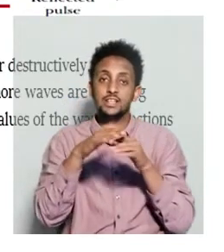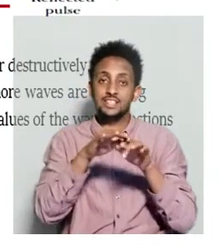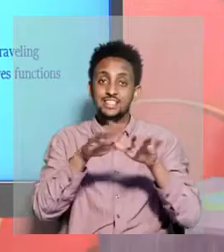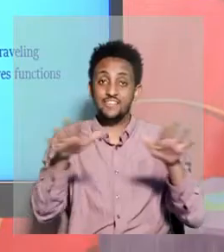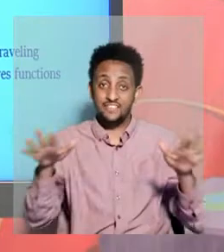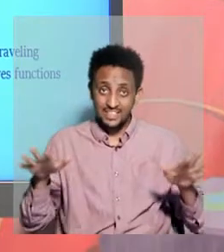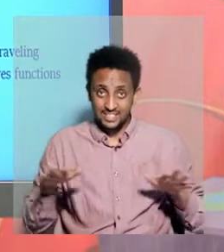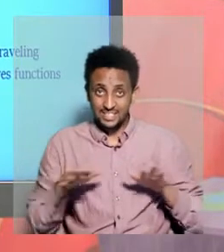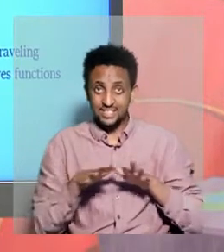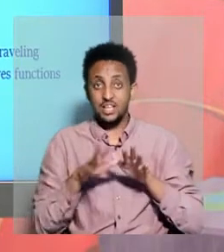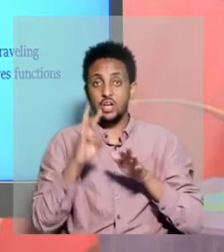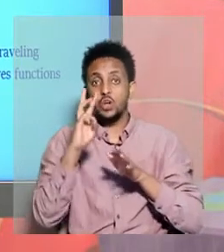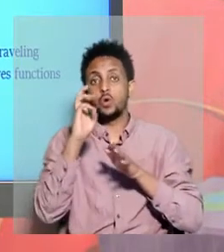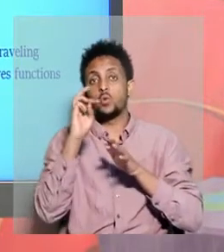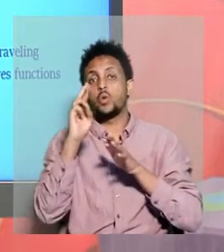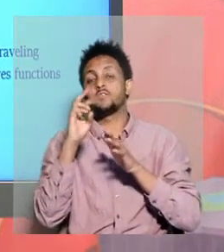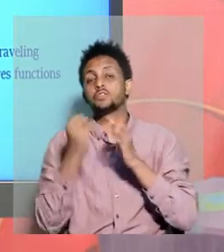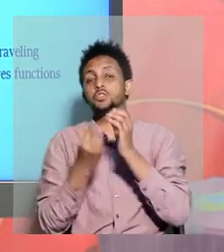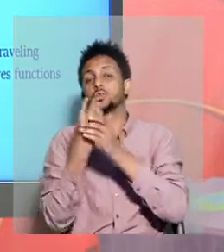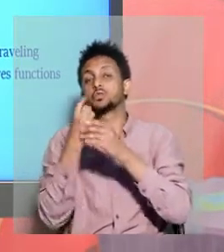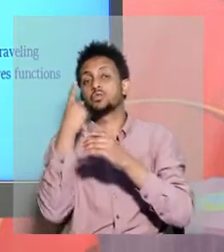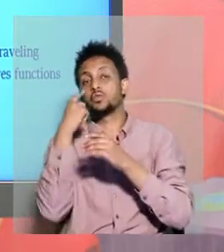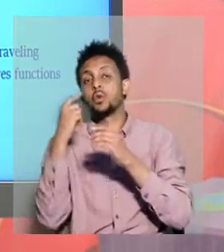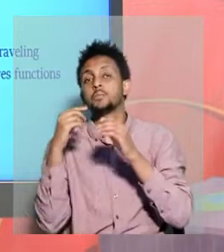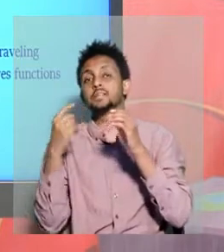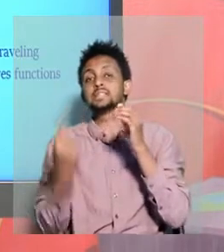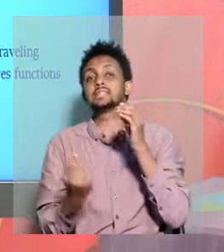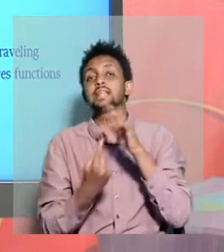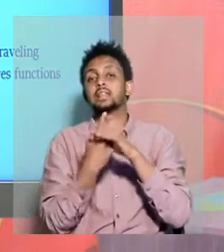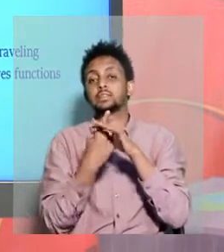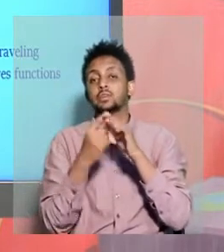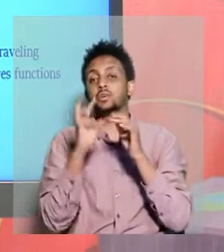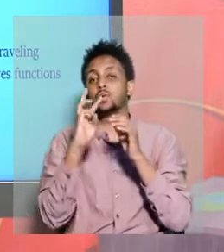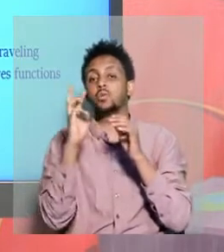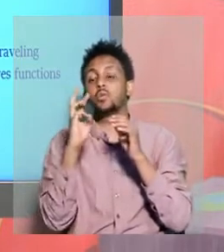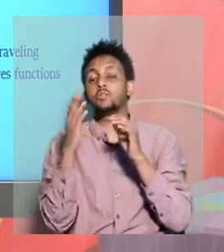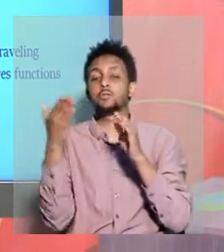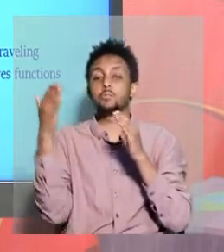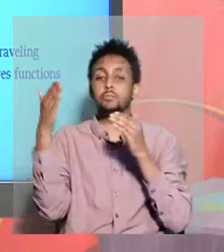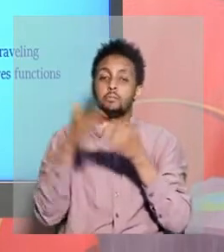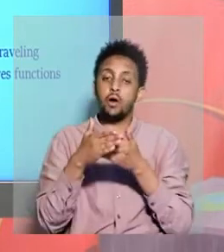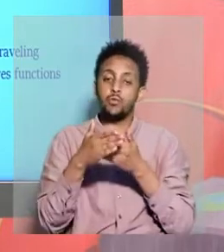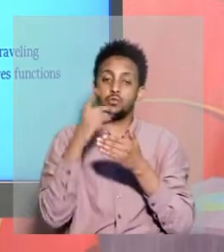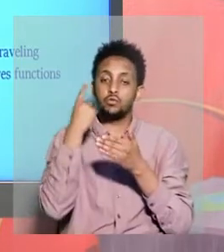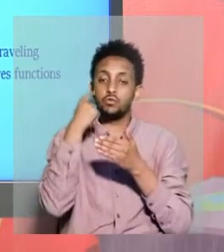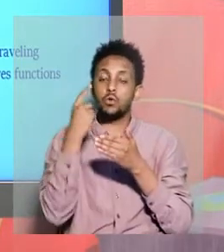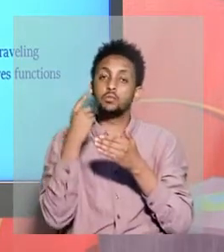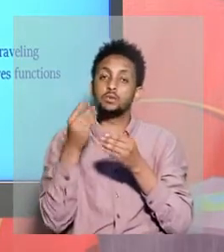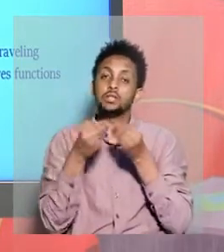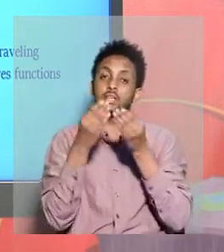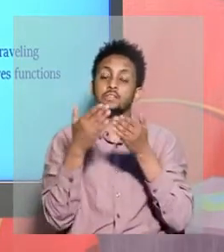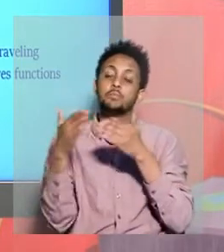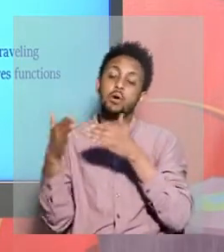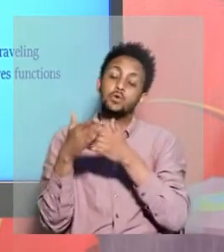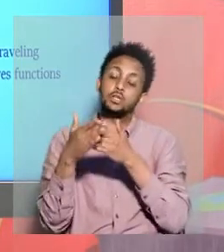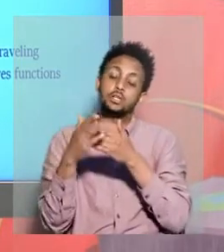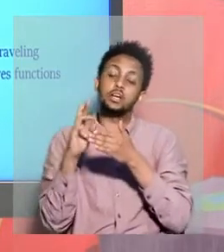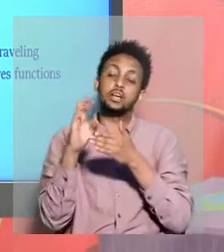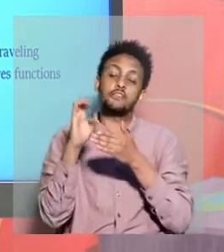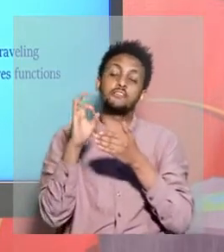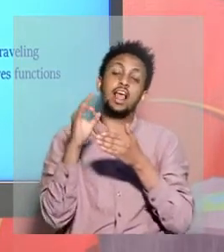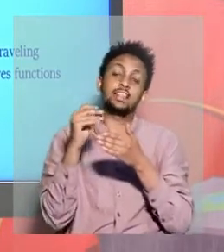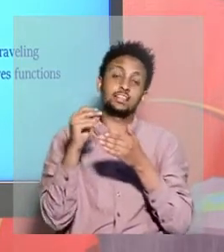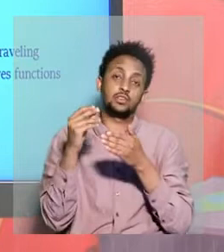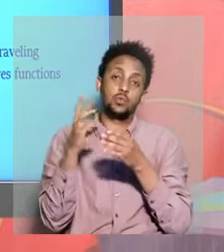surface. The wave from a source is known to be incident wave, and the wave which is rebounced back from a given boundary is known to be reflected